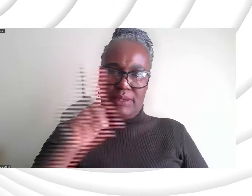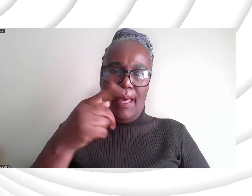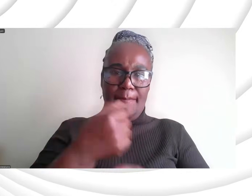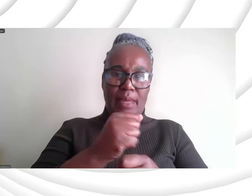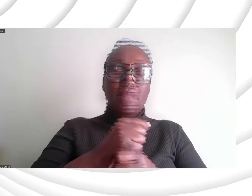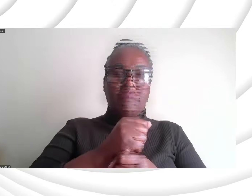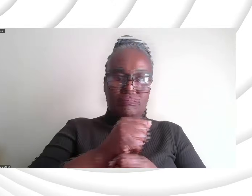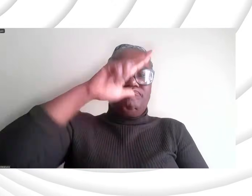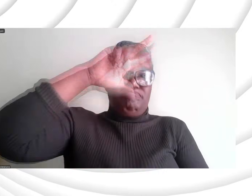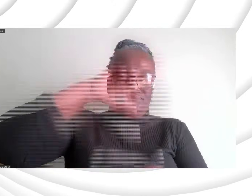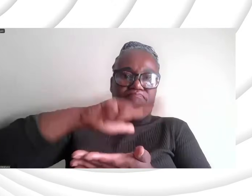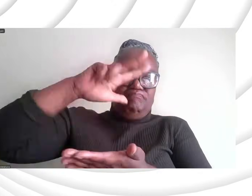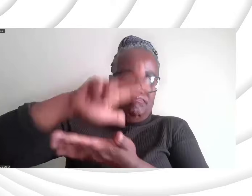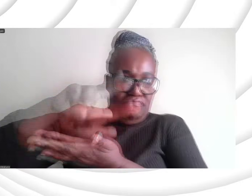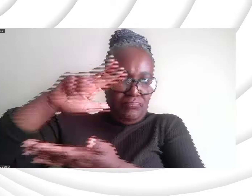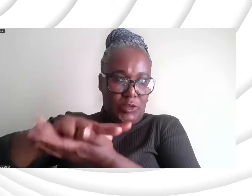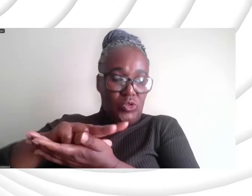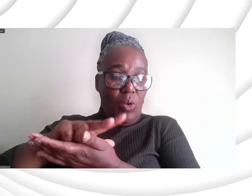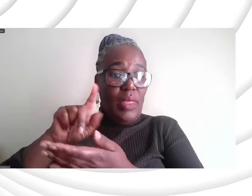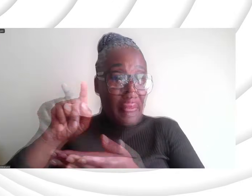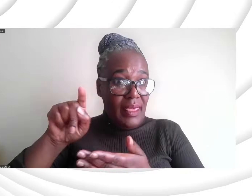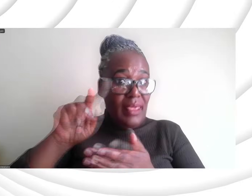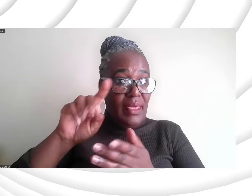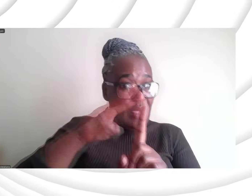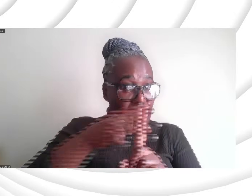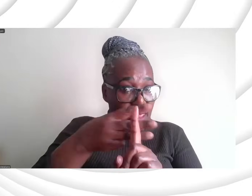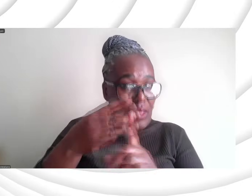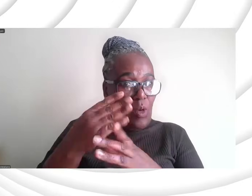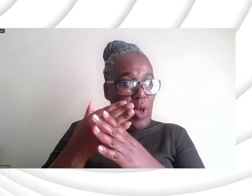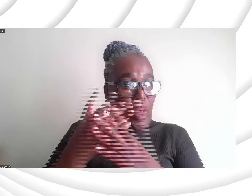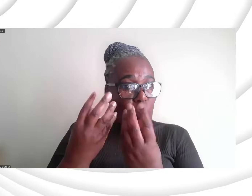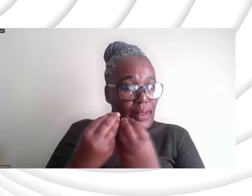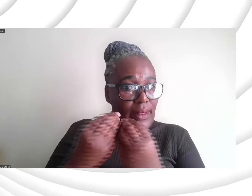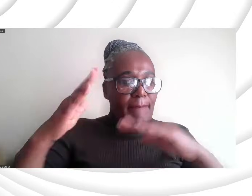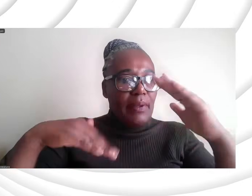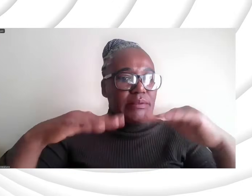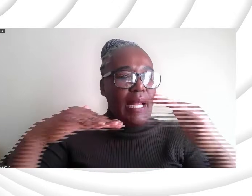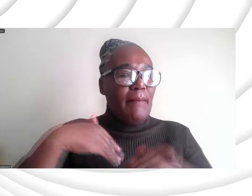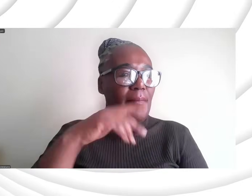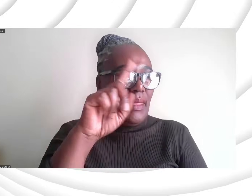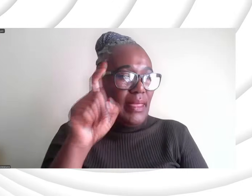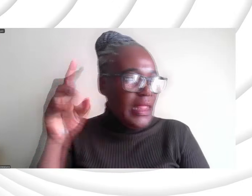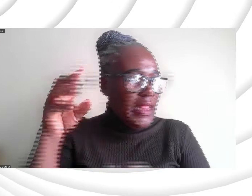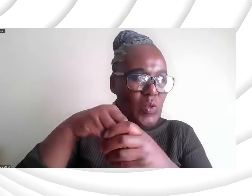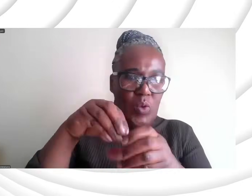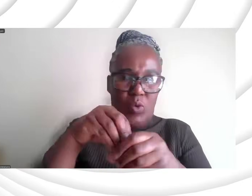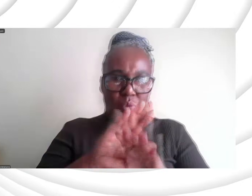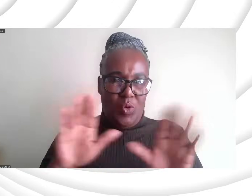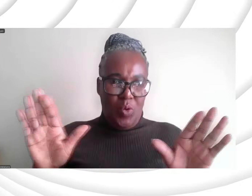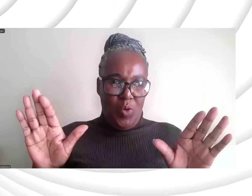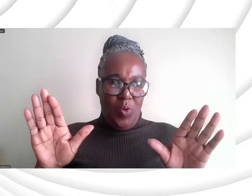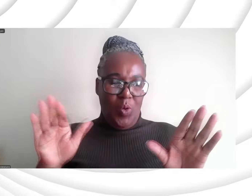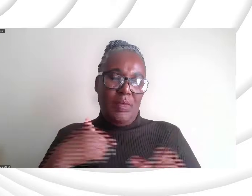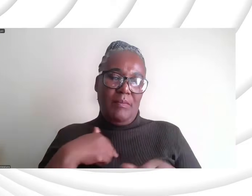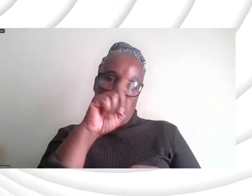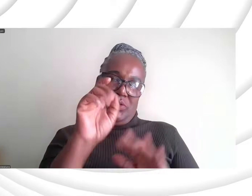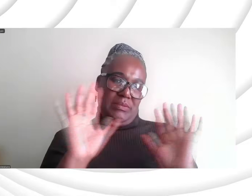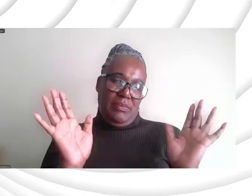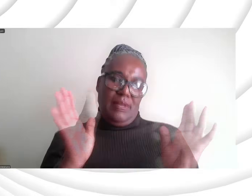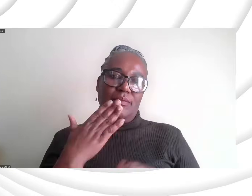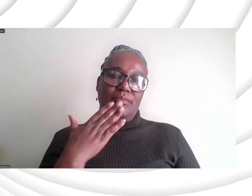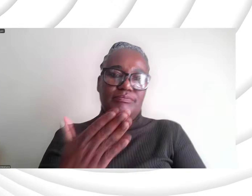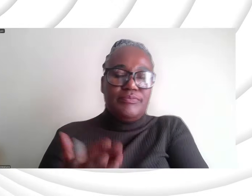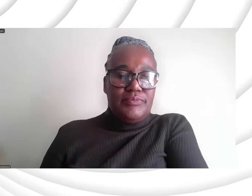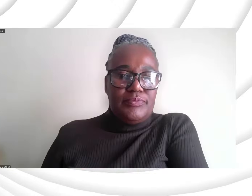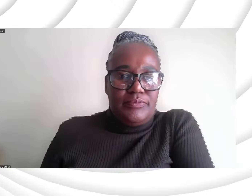and they've got a national language board that approves the in-house projects that they do for SSL development. So we want